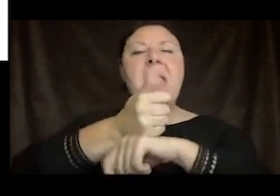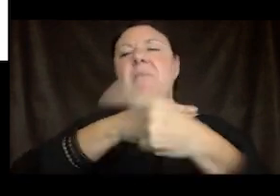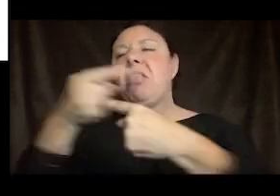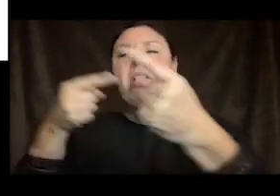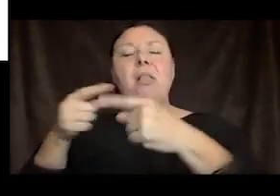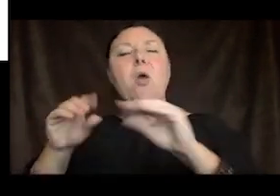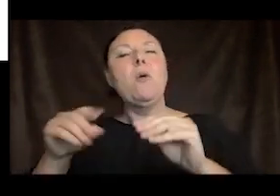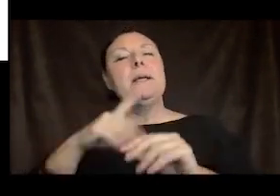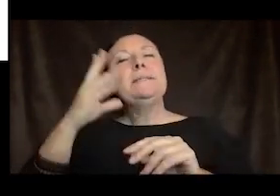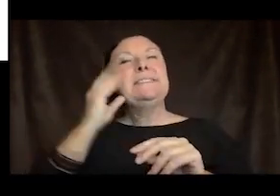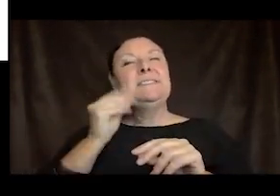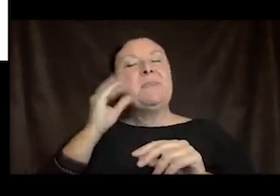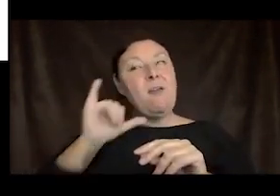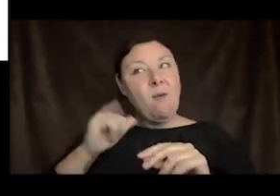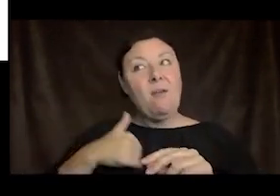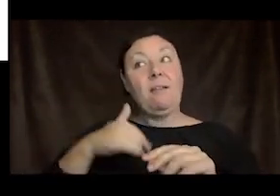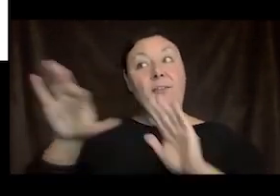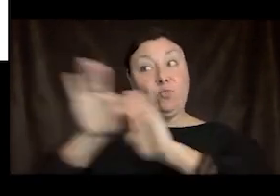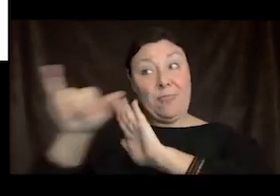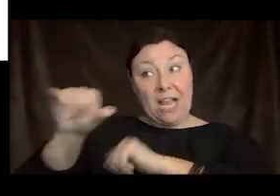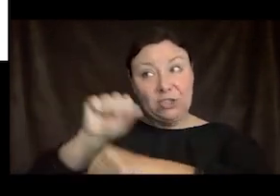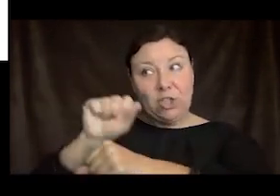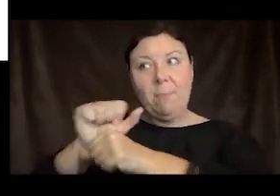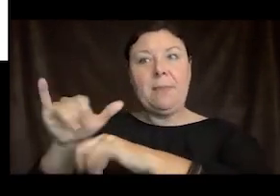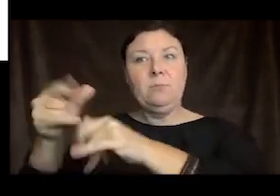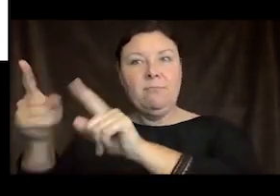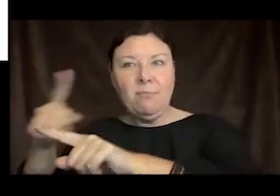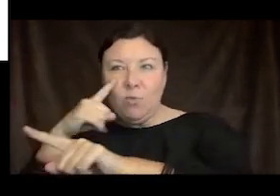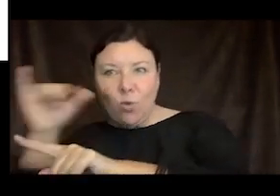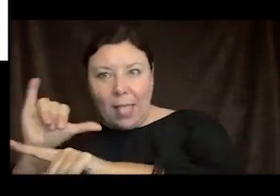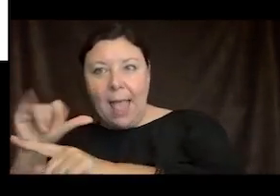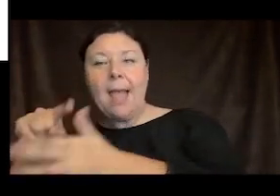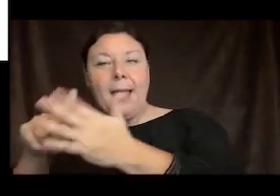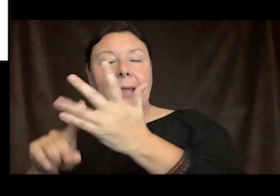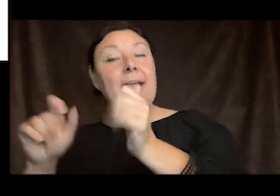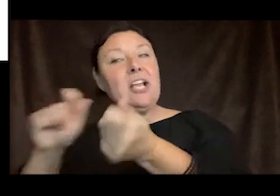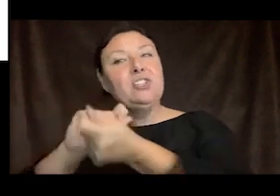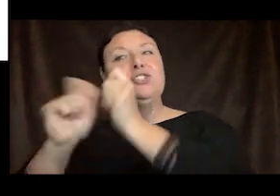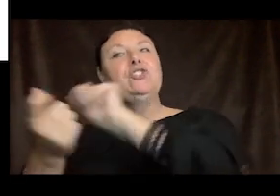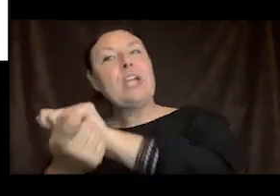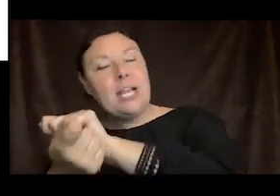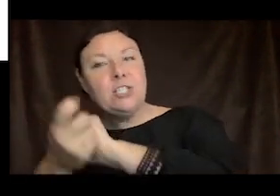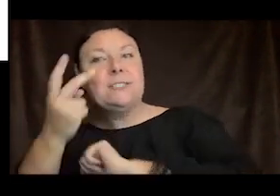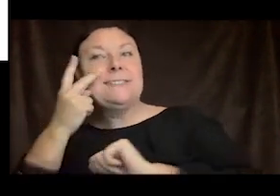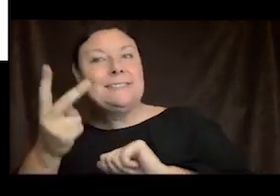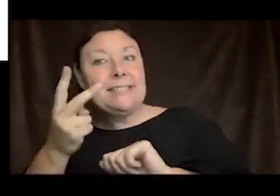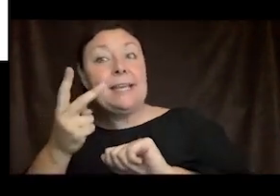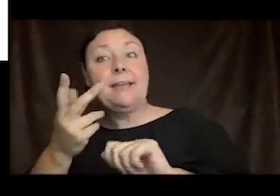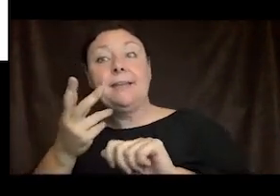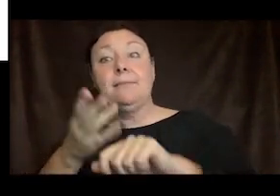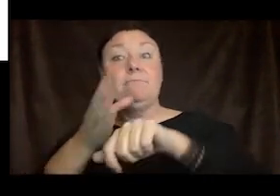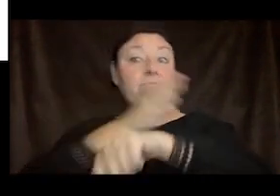are experiencing these things. And then they can change it to see